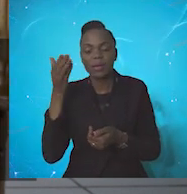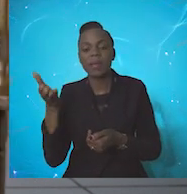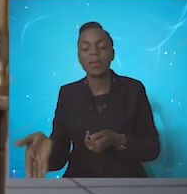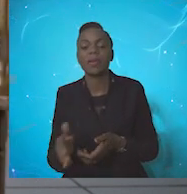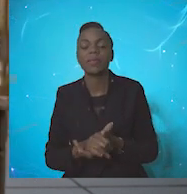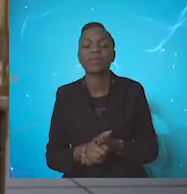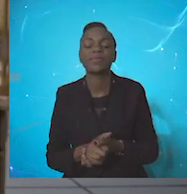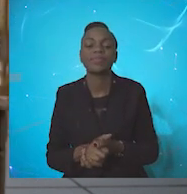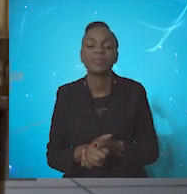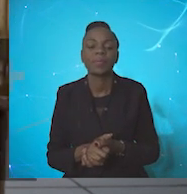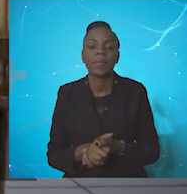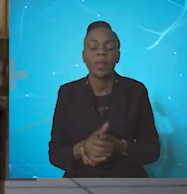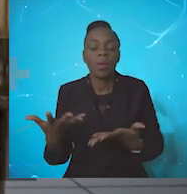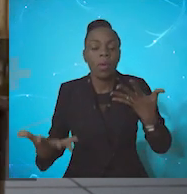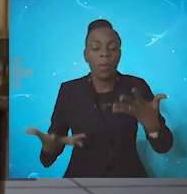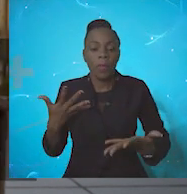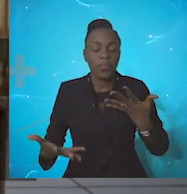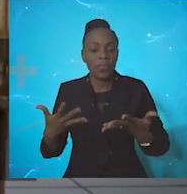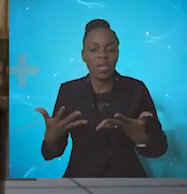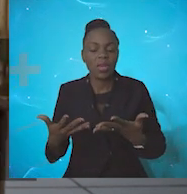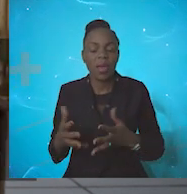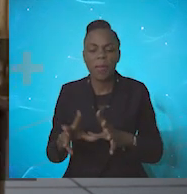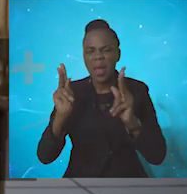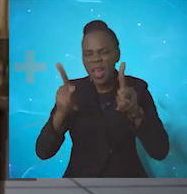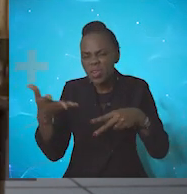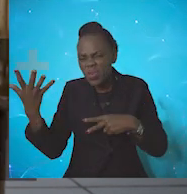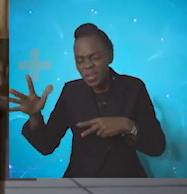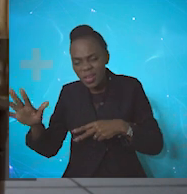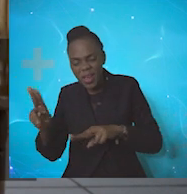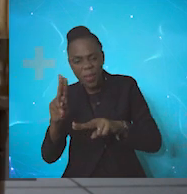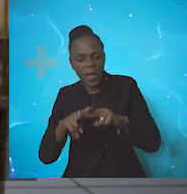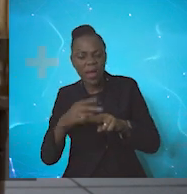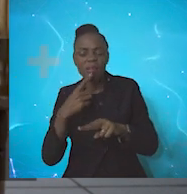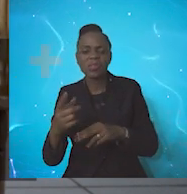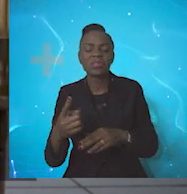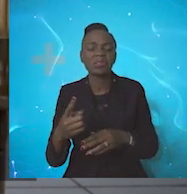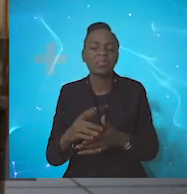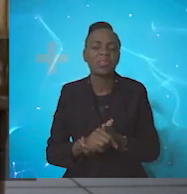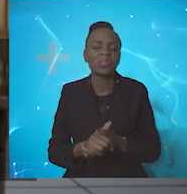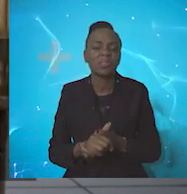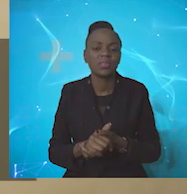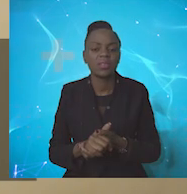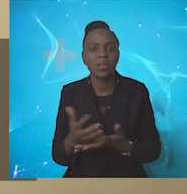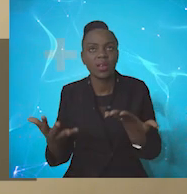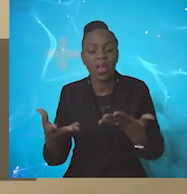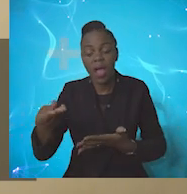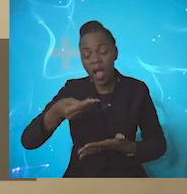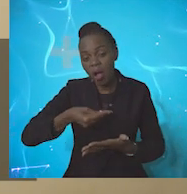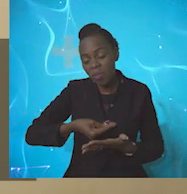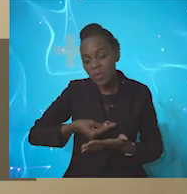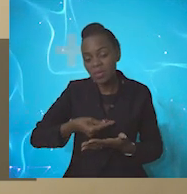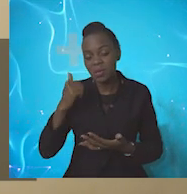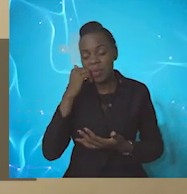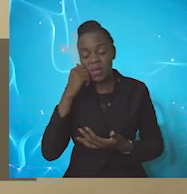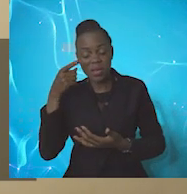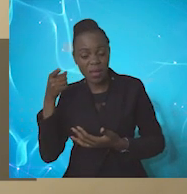meningitis. Chabwe, numina pali antuena, mina matau pezeka zoni na kuti awabeza mwina ndi